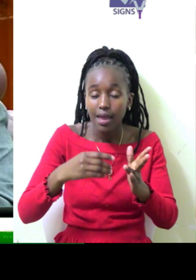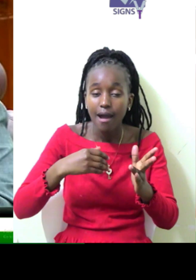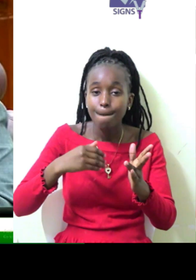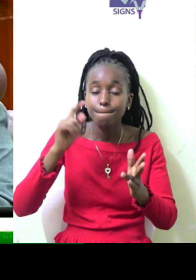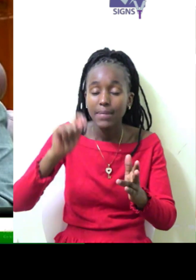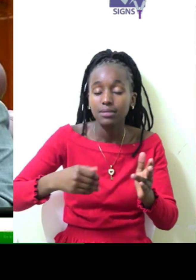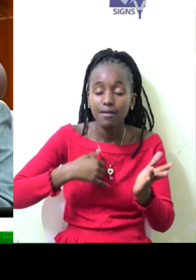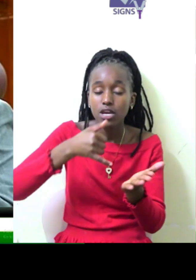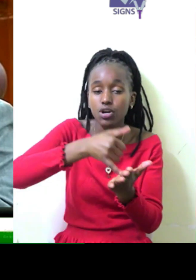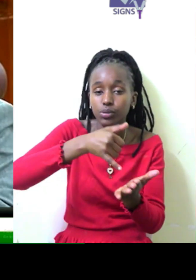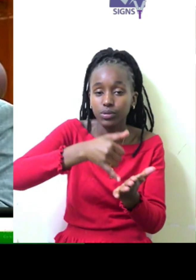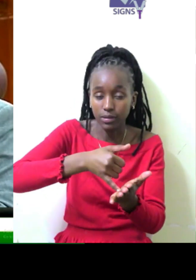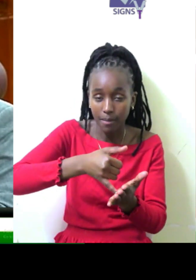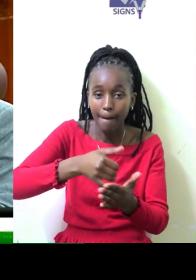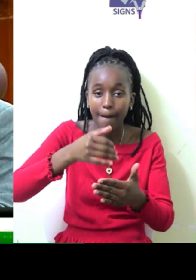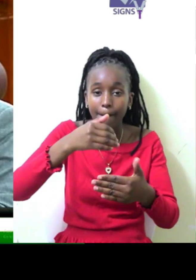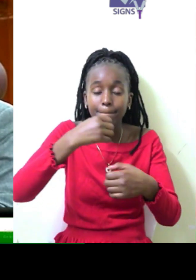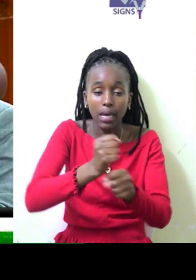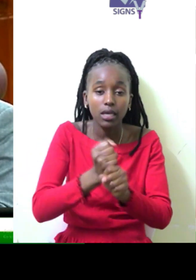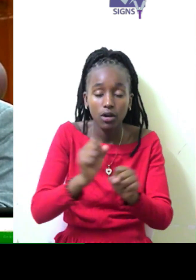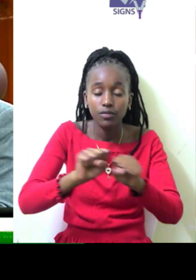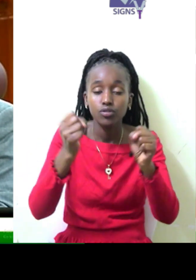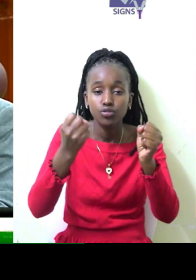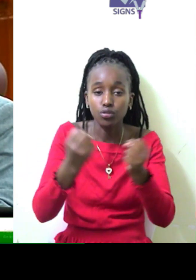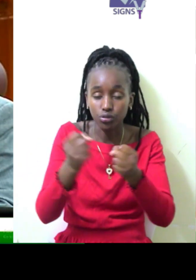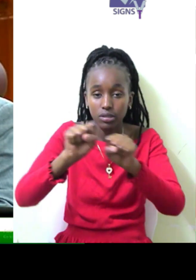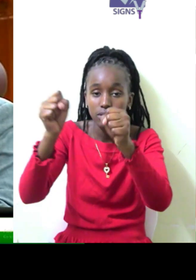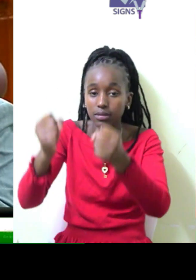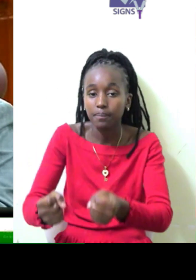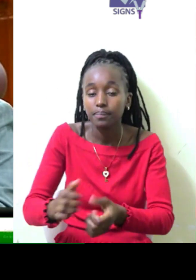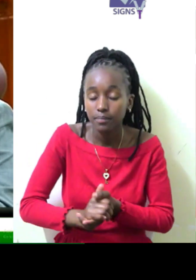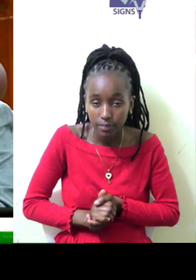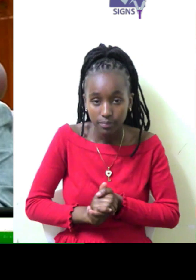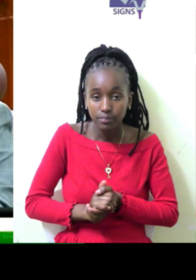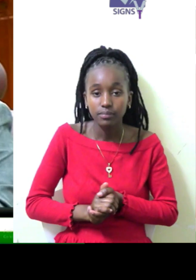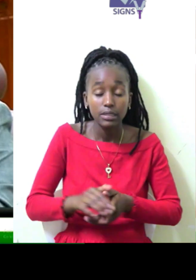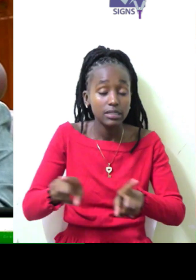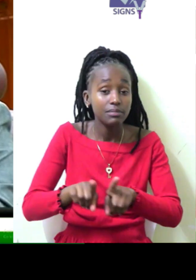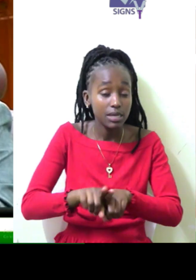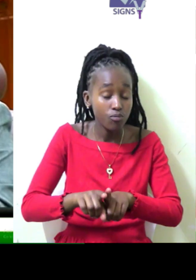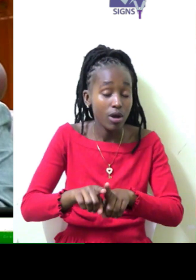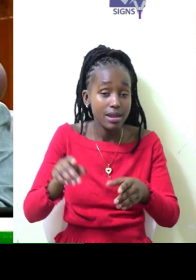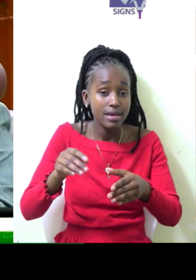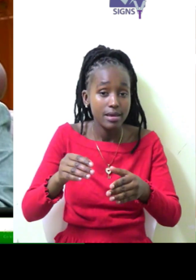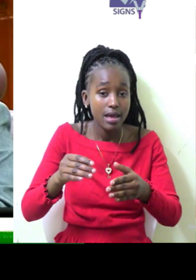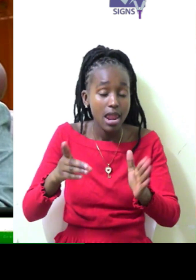inclusive formation of our social structure. And they developed three